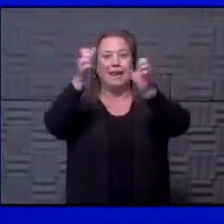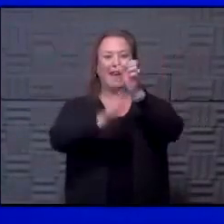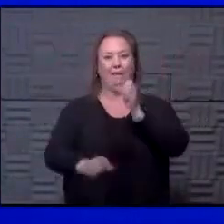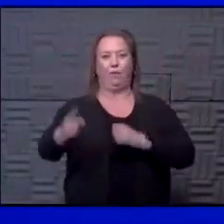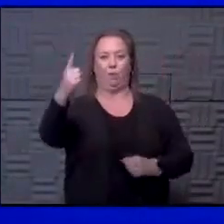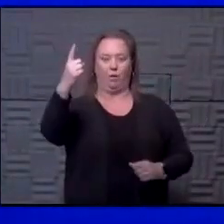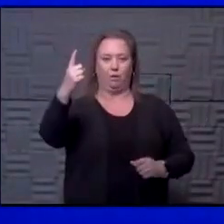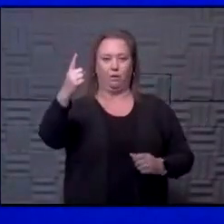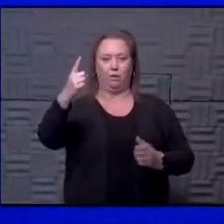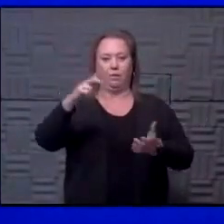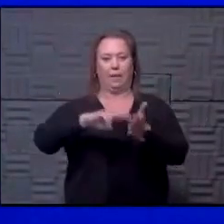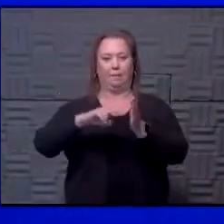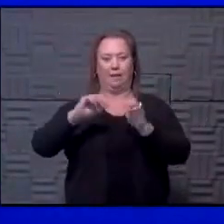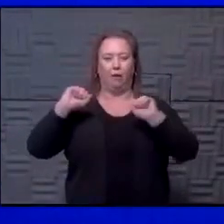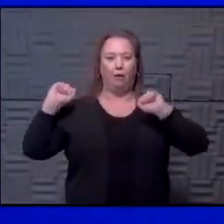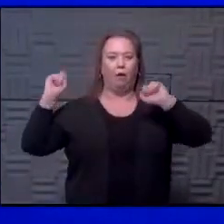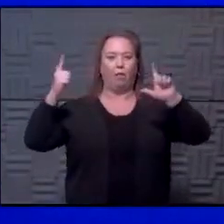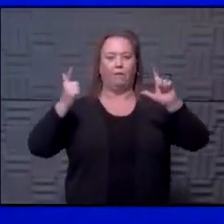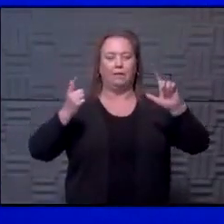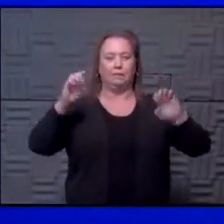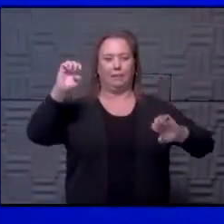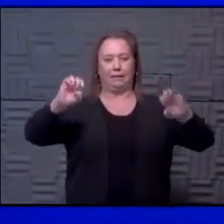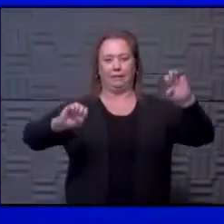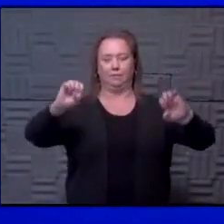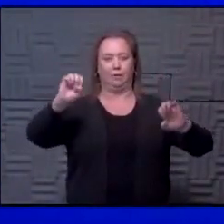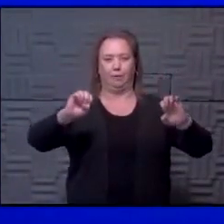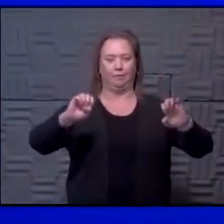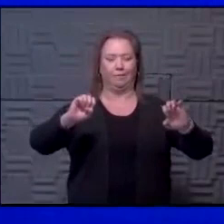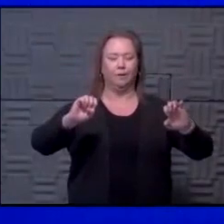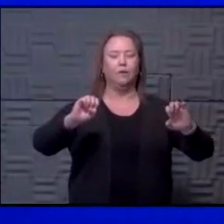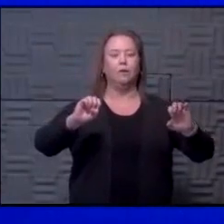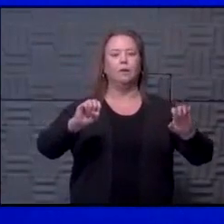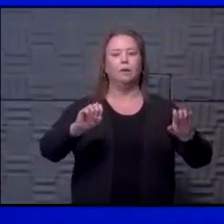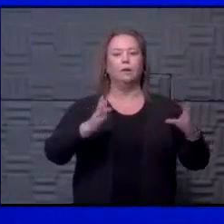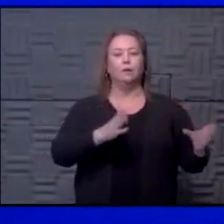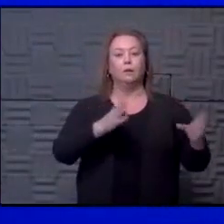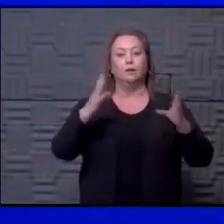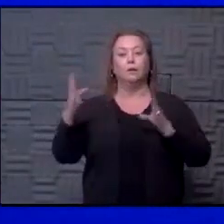mean that every one of us is being experimented on, number one. Number two,